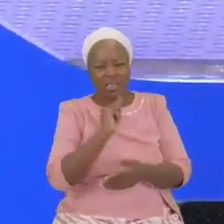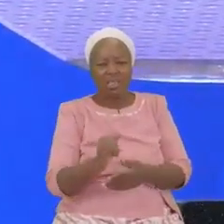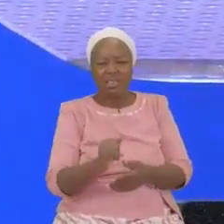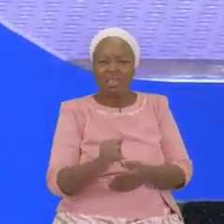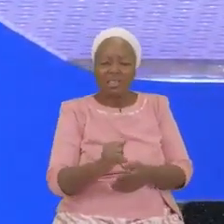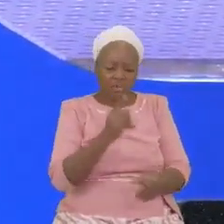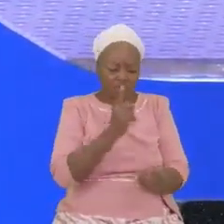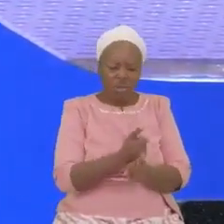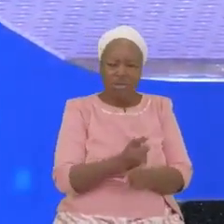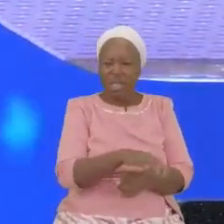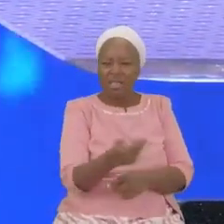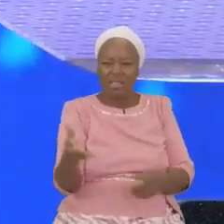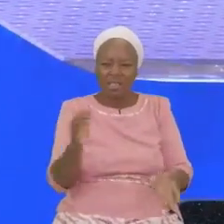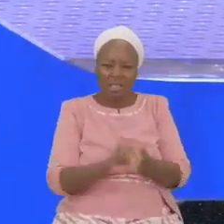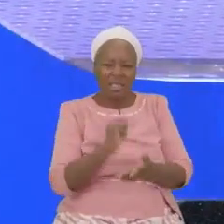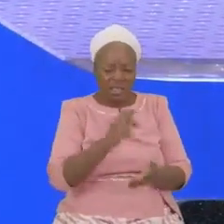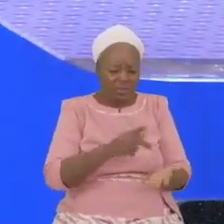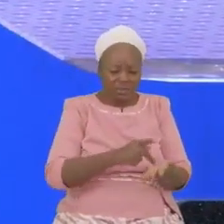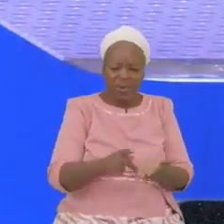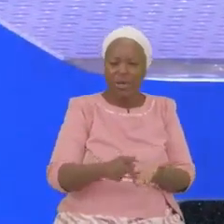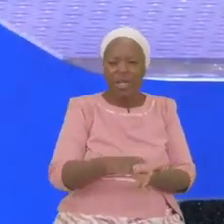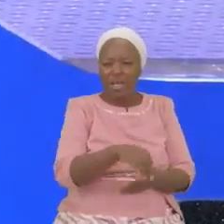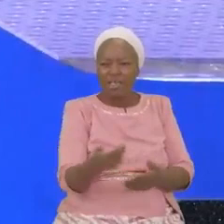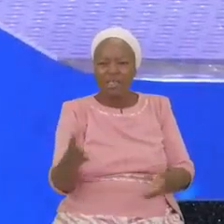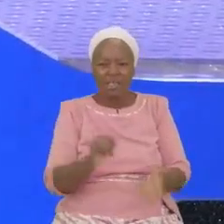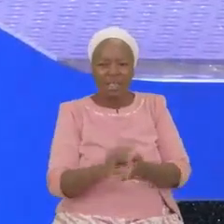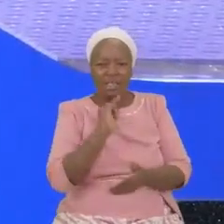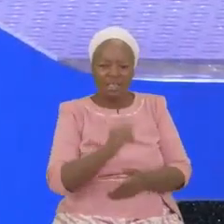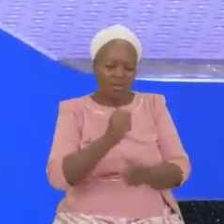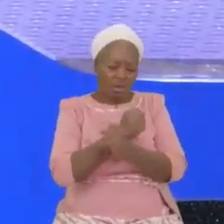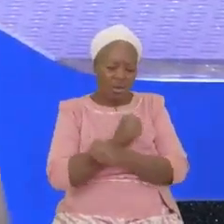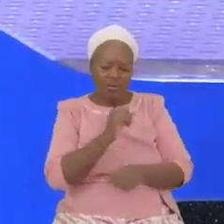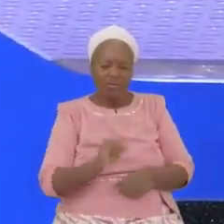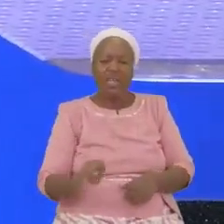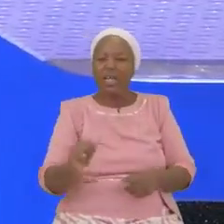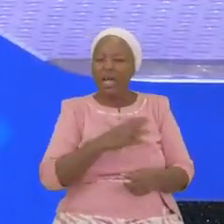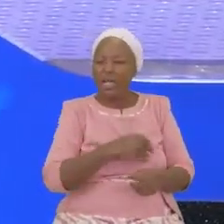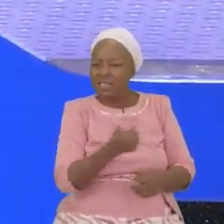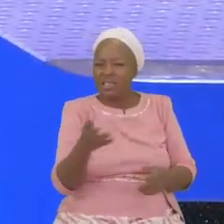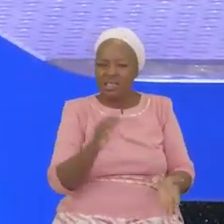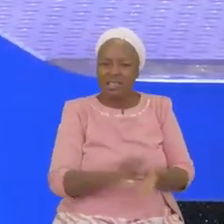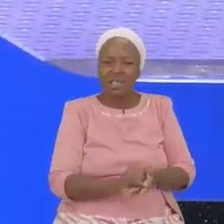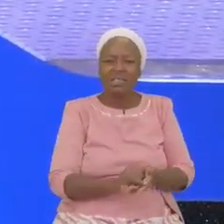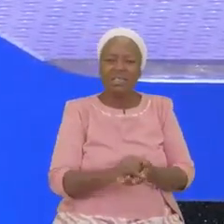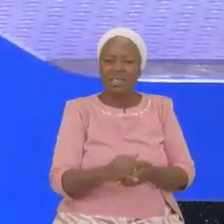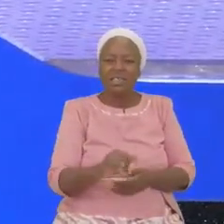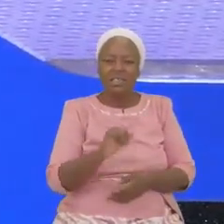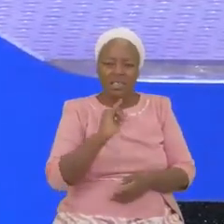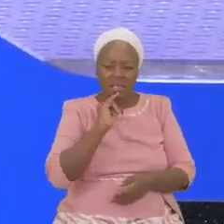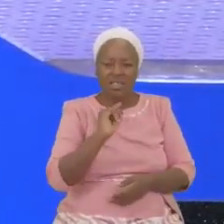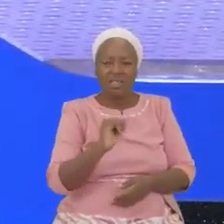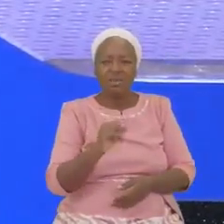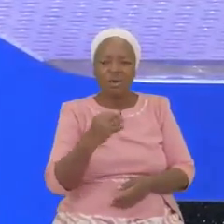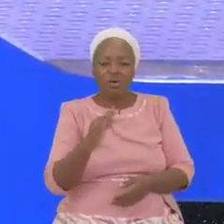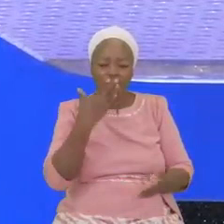just, whatsoever things are pure, whatsoever things are lovely, whatsoever things of